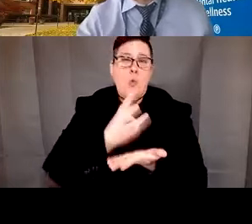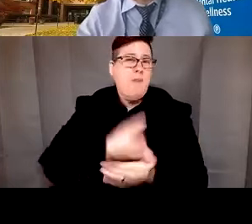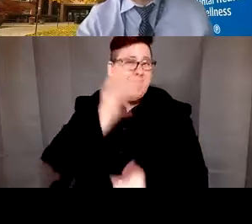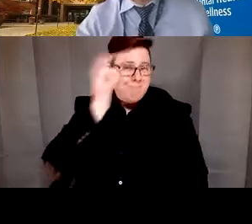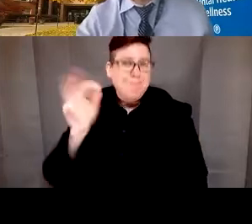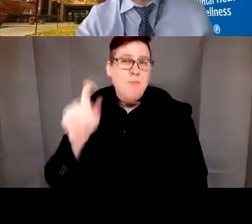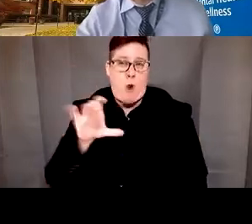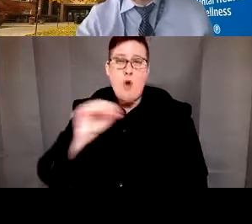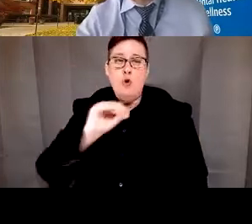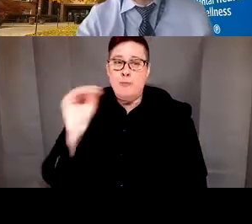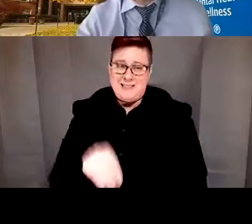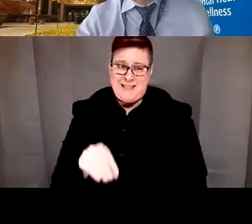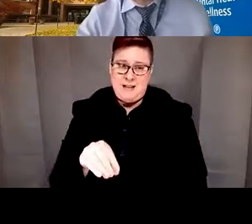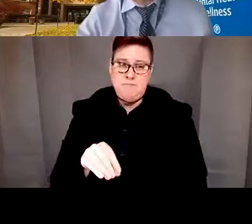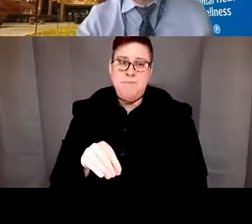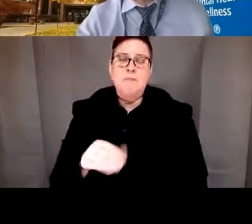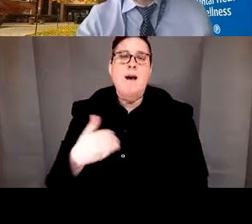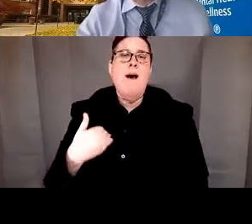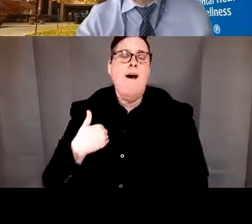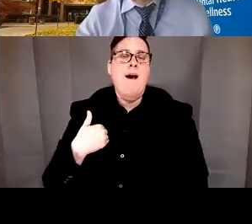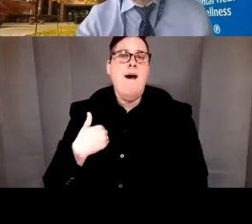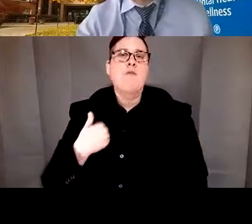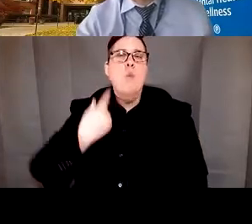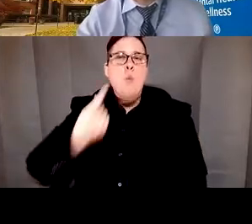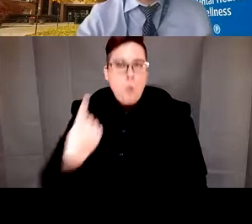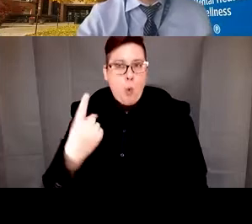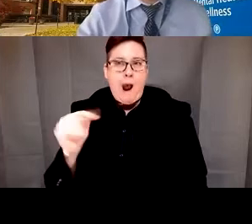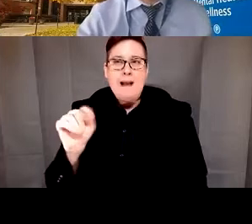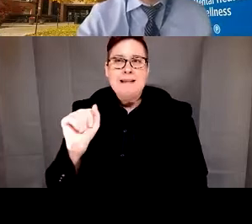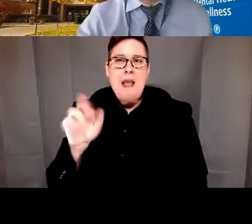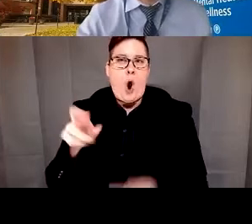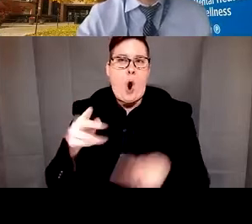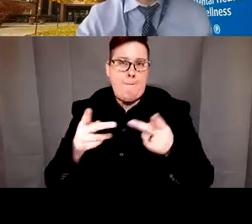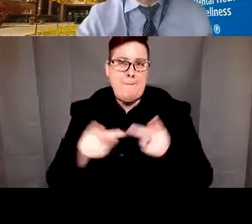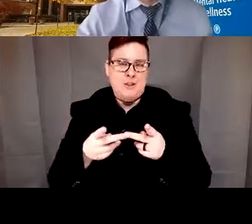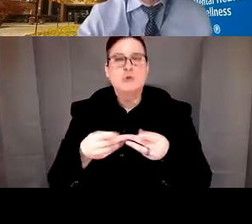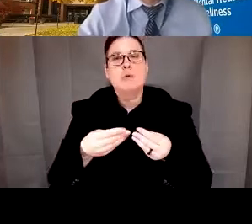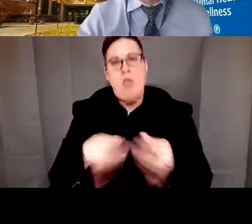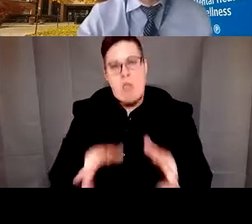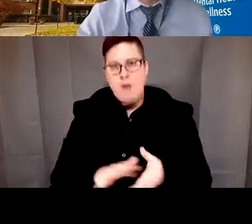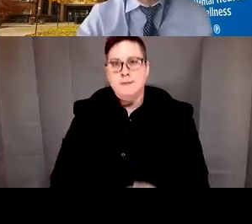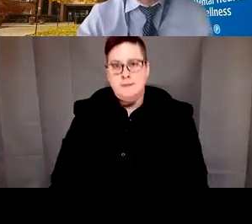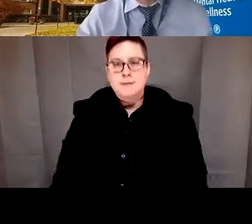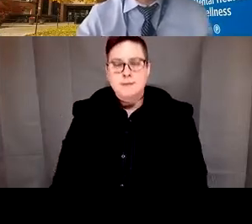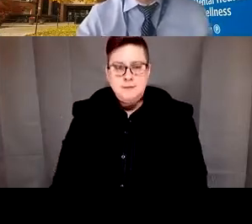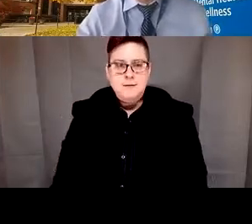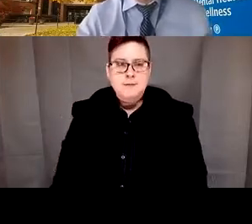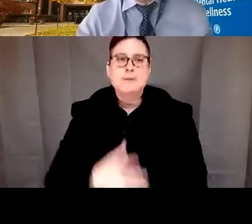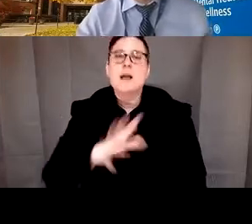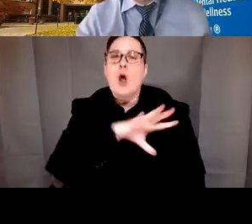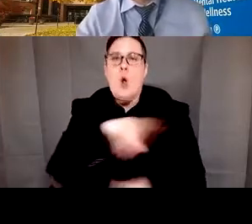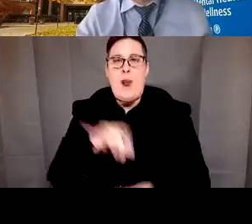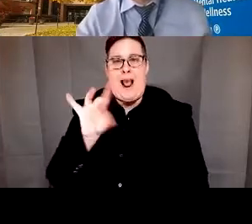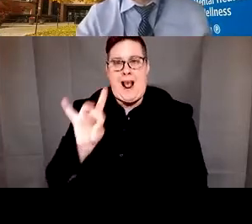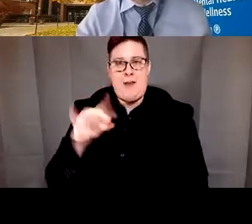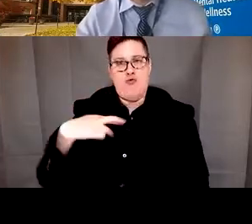100% compliant. There was one TAR position that we lost. And then it also includes 8